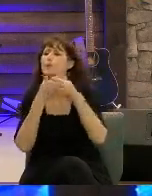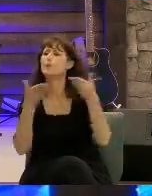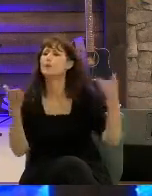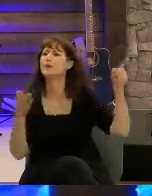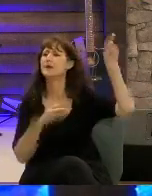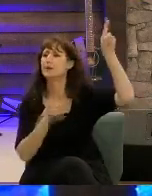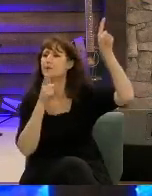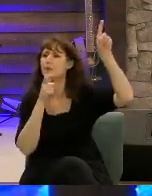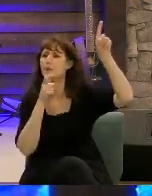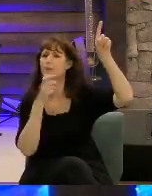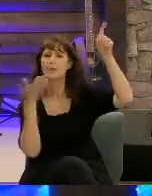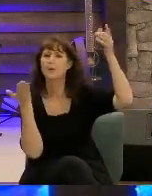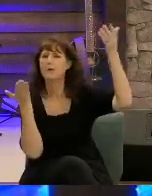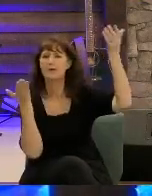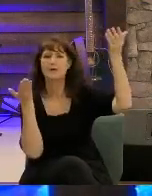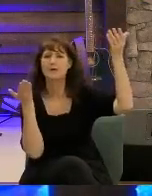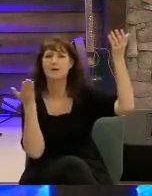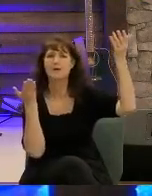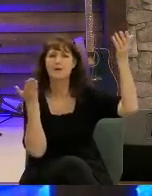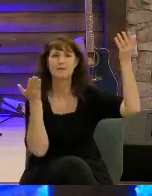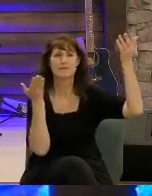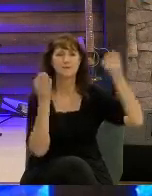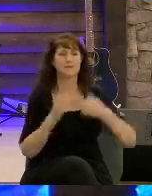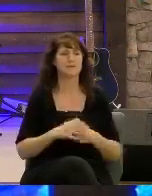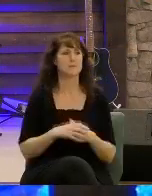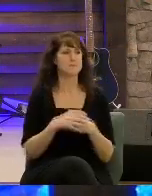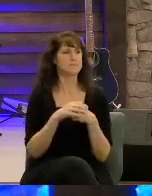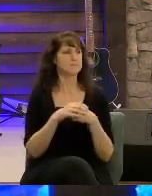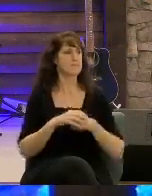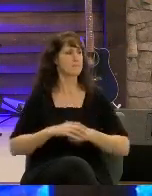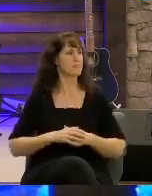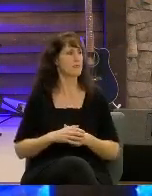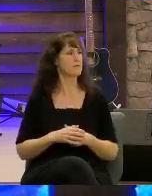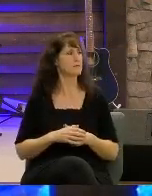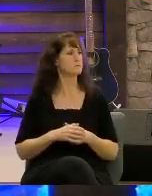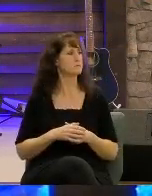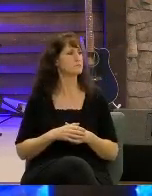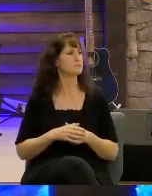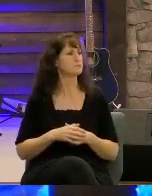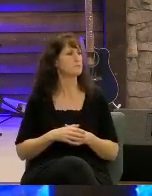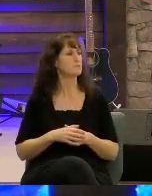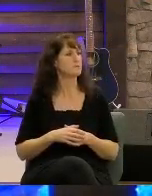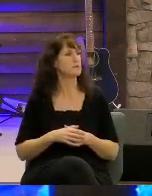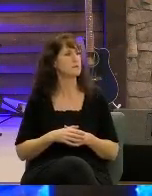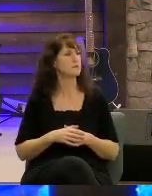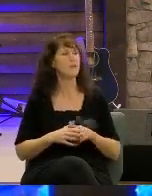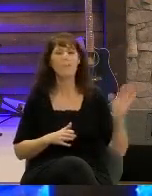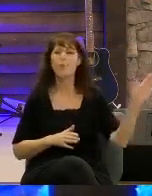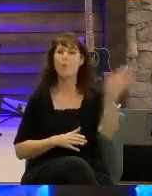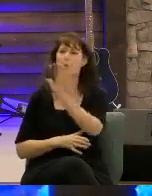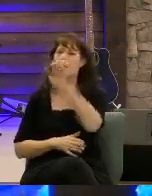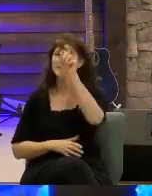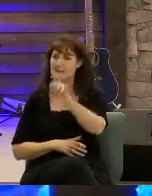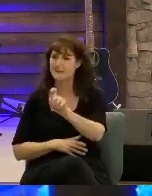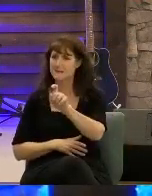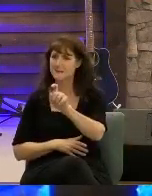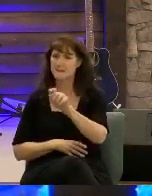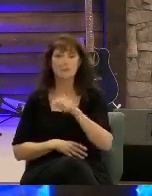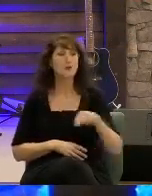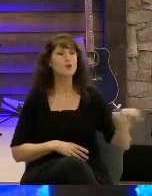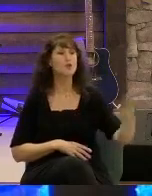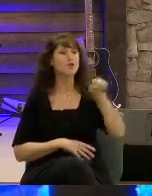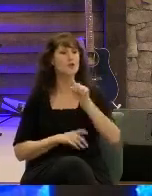Who is God to you today, in your need, in where you are?